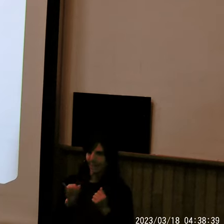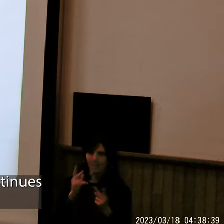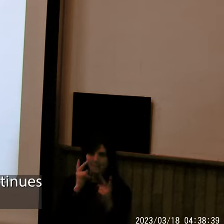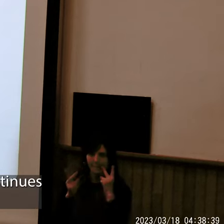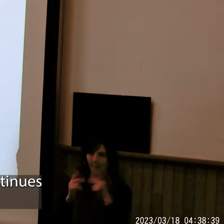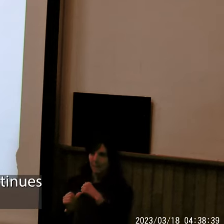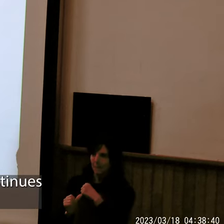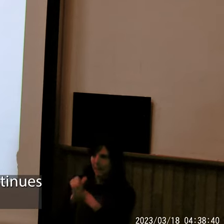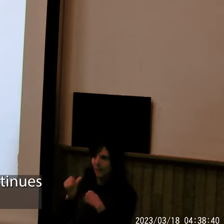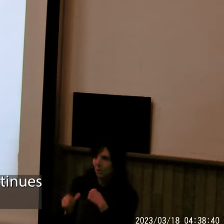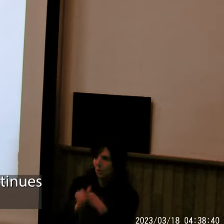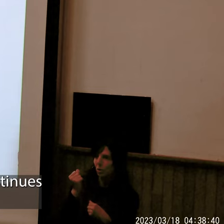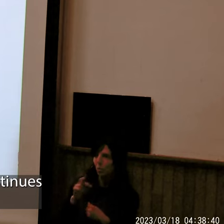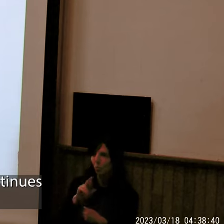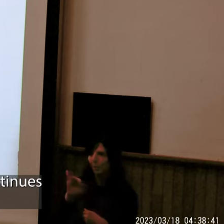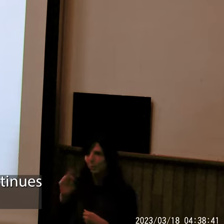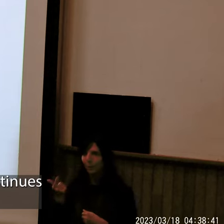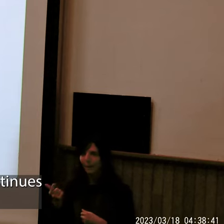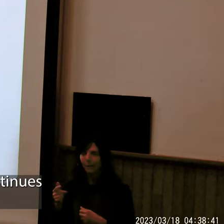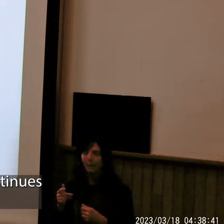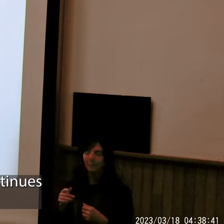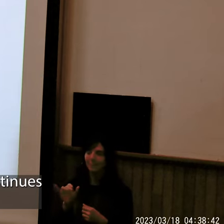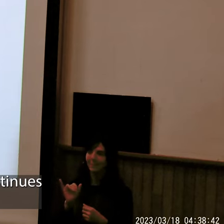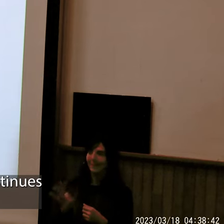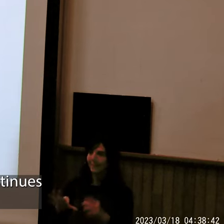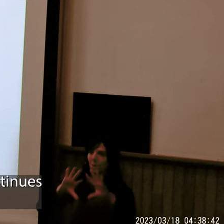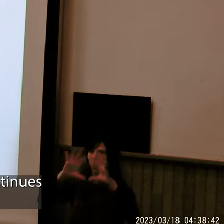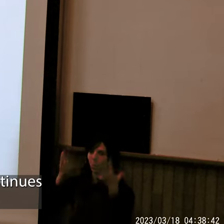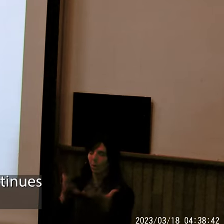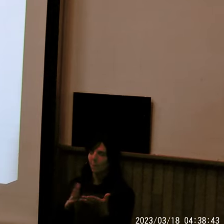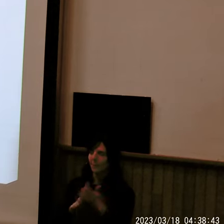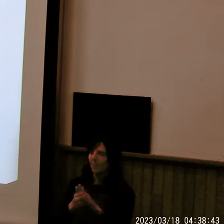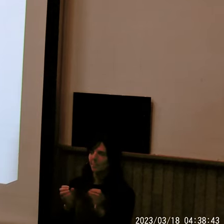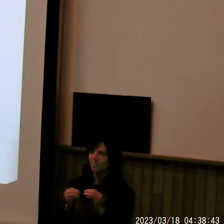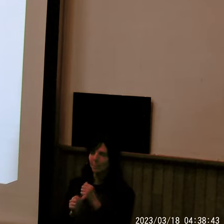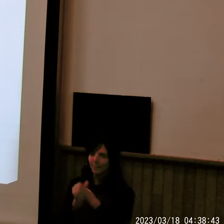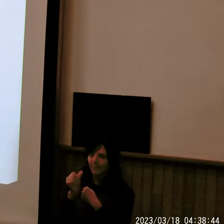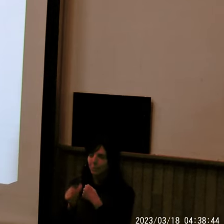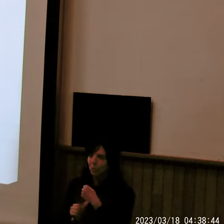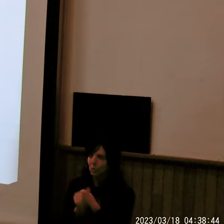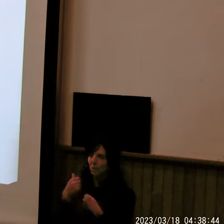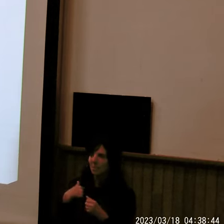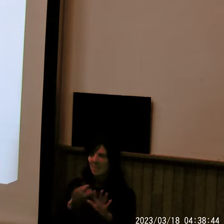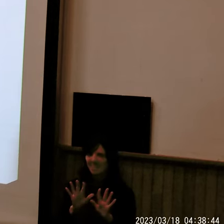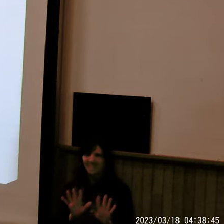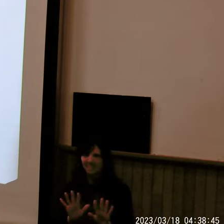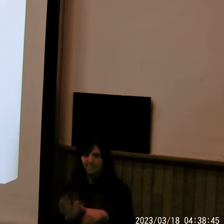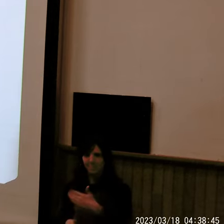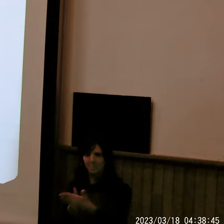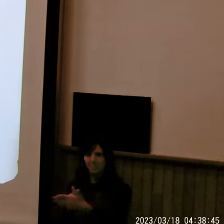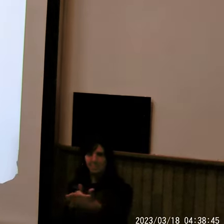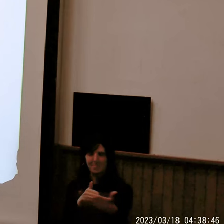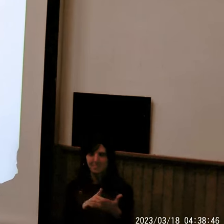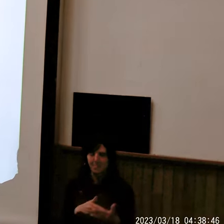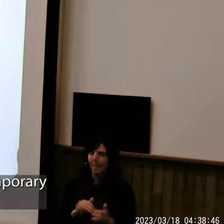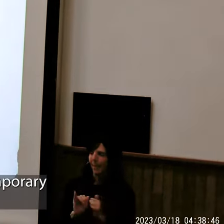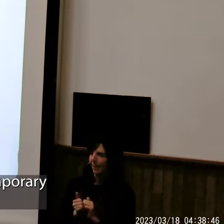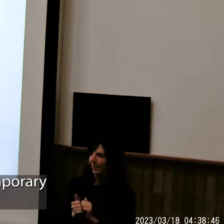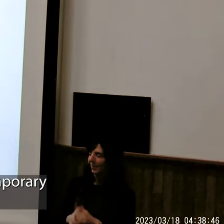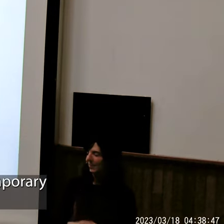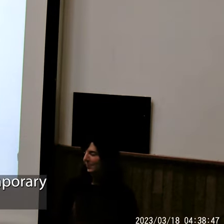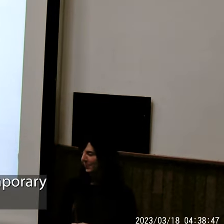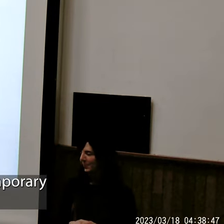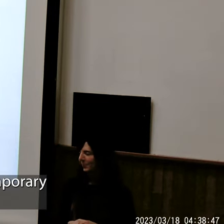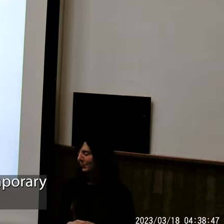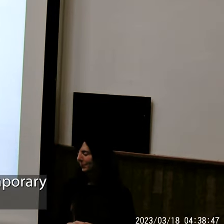danger? How can we inhabit a world that continues to be more inhospitable to the basic act of our living? It's